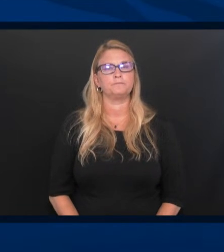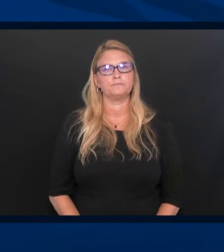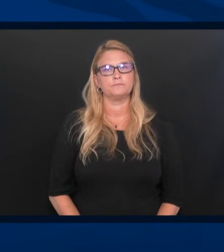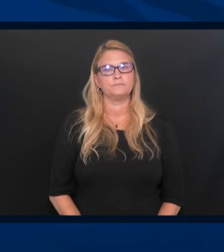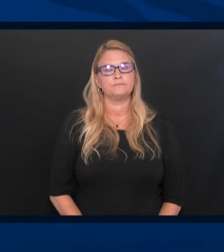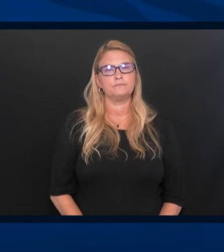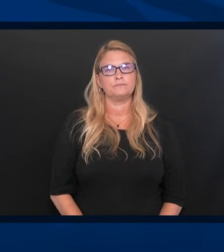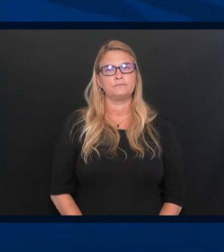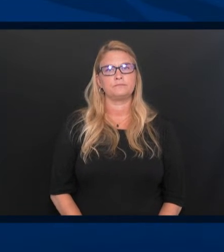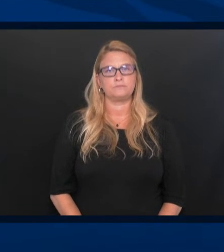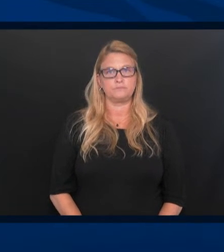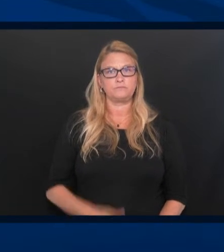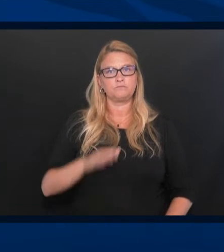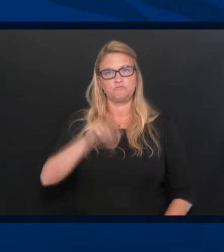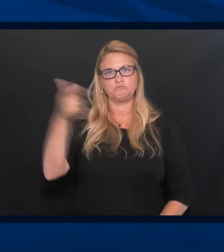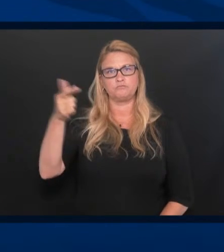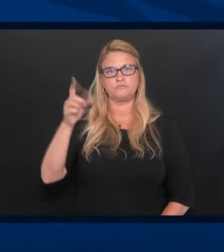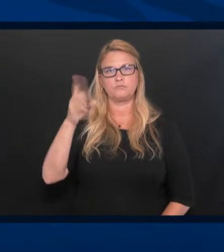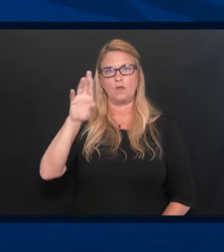Dr. Marsh, please go.